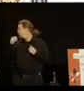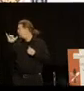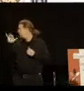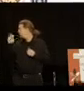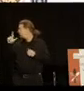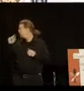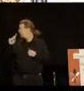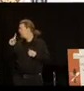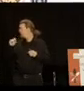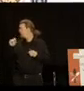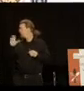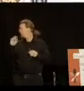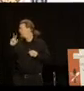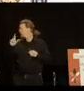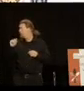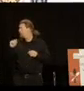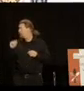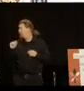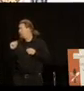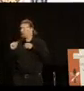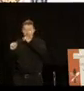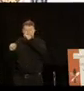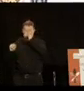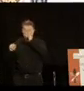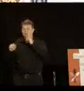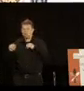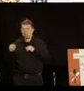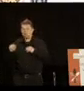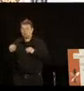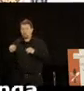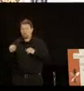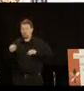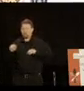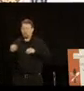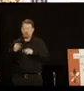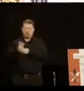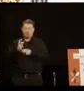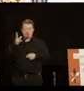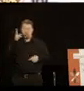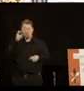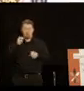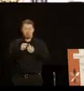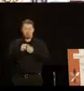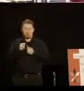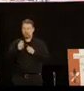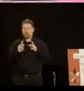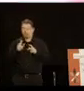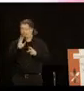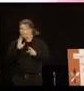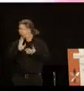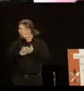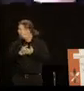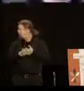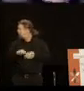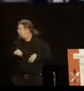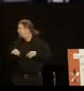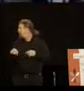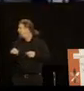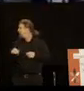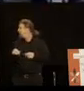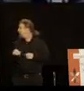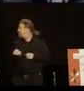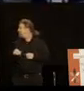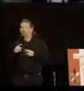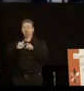all the good cookies. She's from Miami-Dade County. Luann Long is with